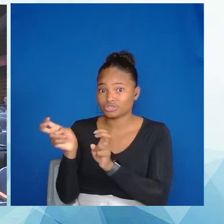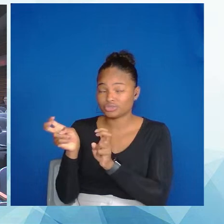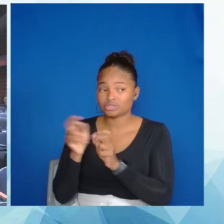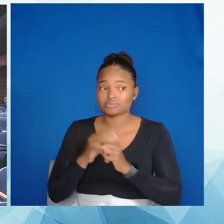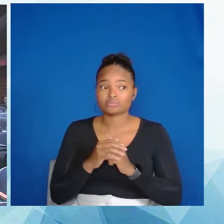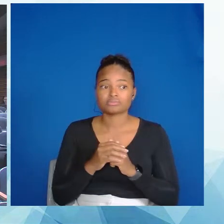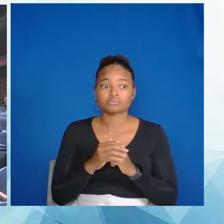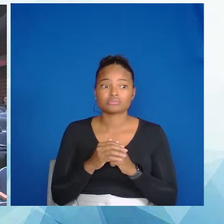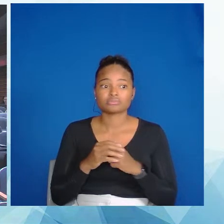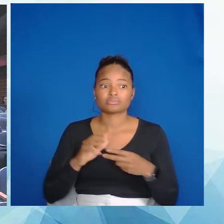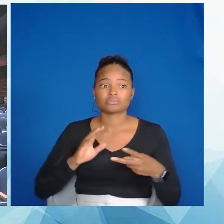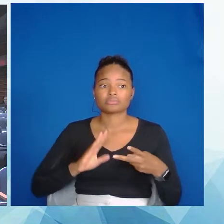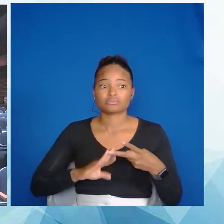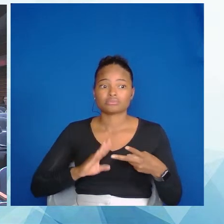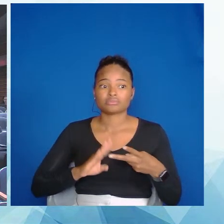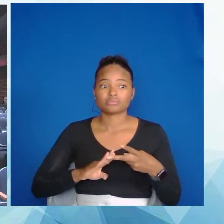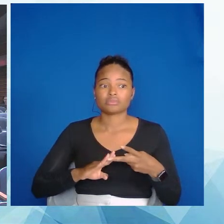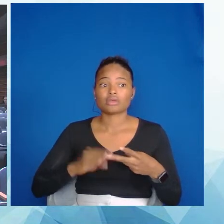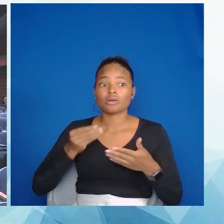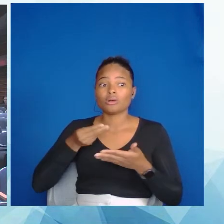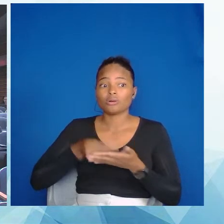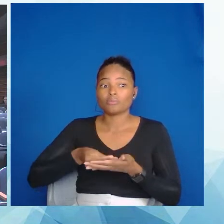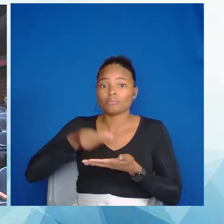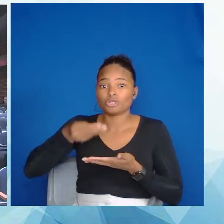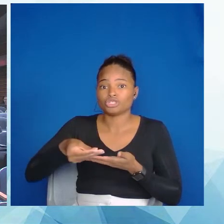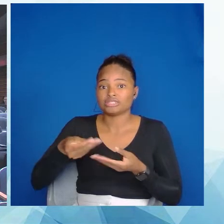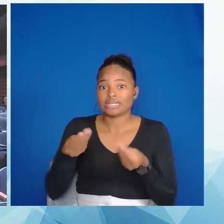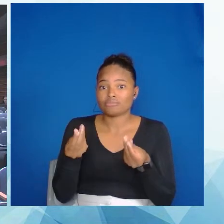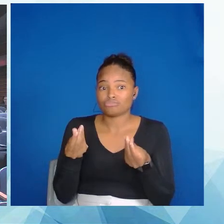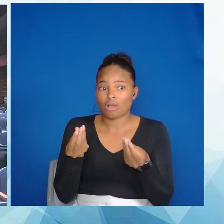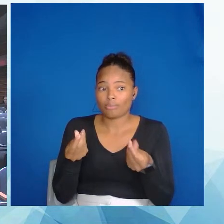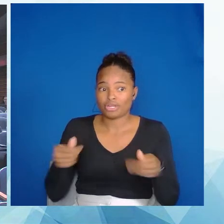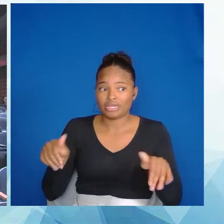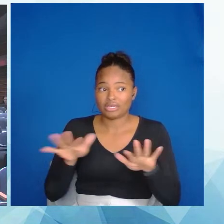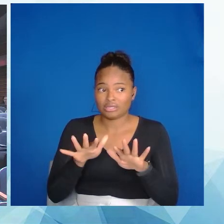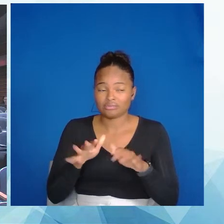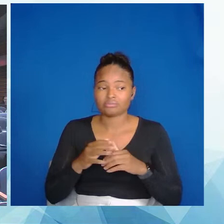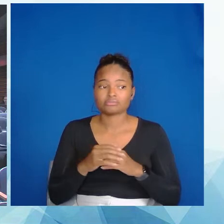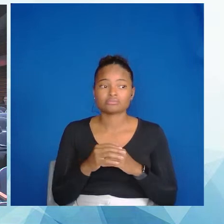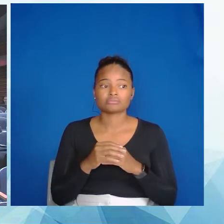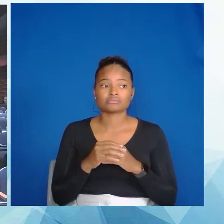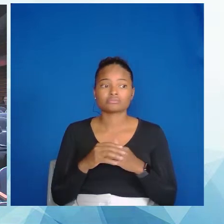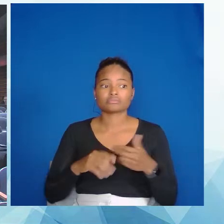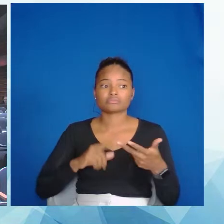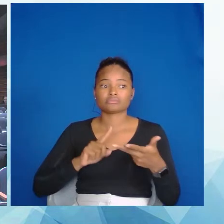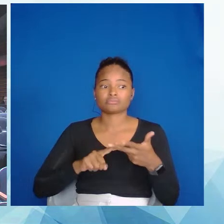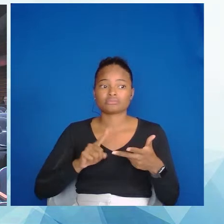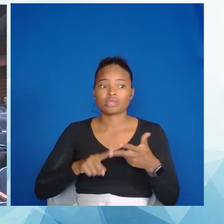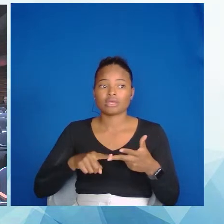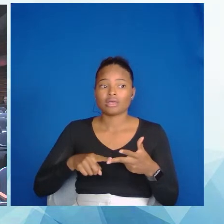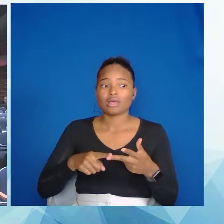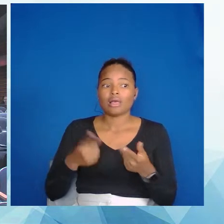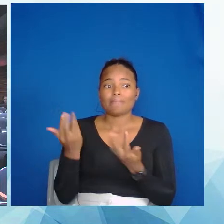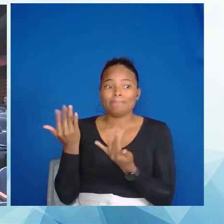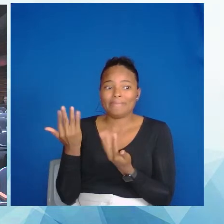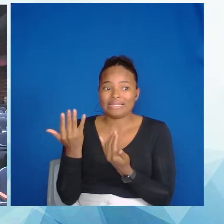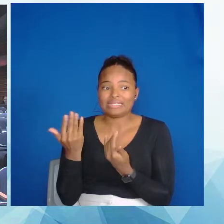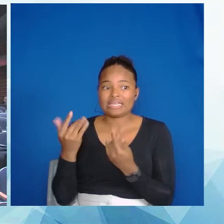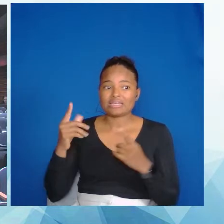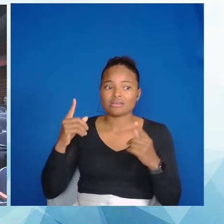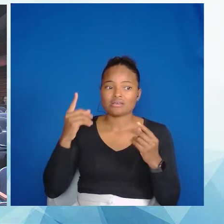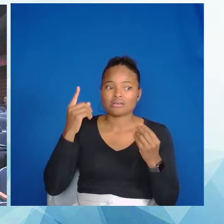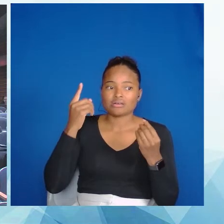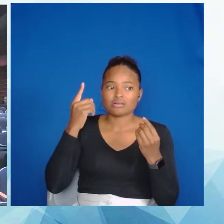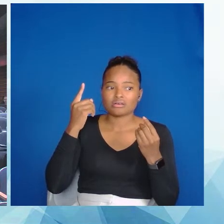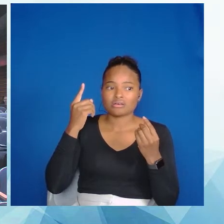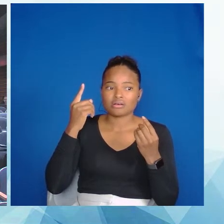purchase, sale, or lease of real property, pending or contemplated litigation, contract negotiations,